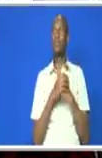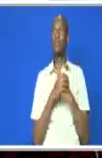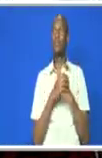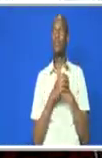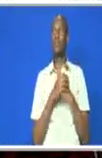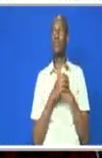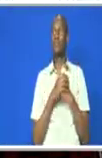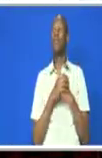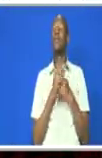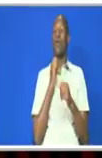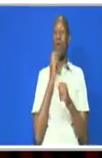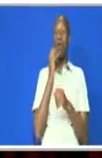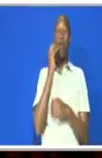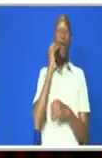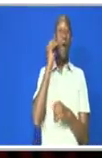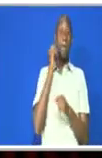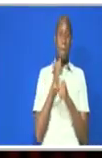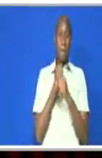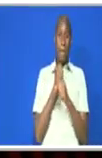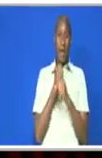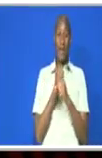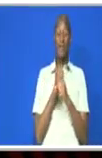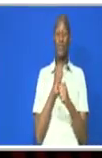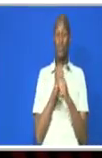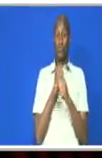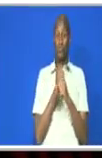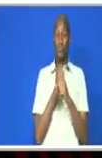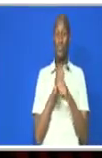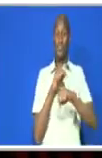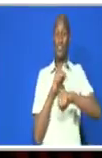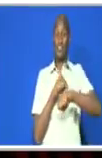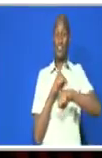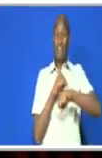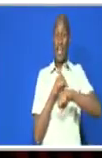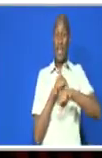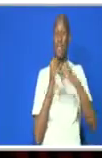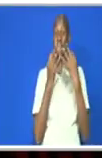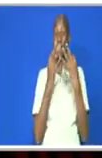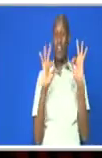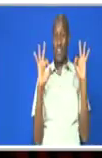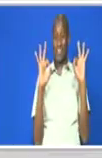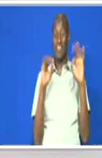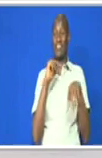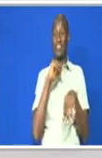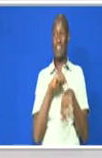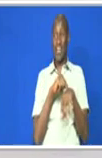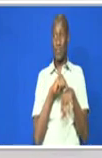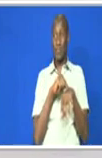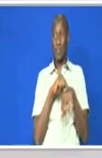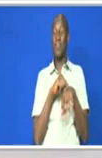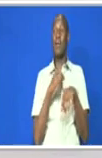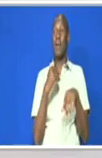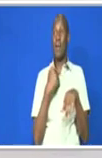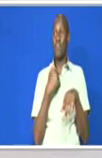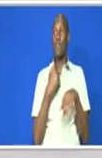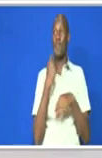with some homework to do during your free time. You have